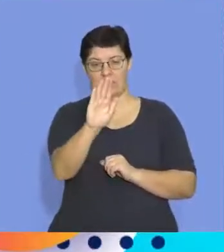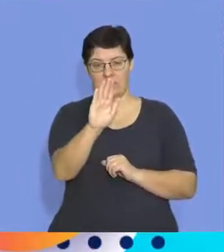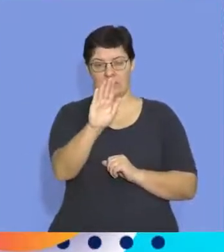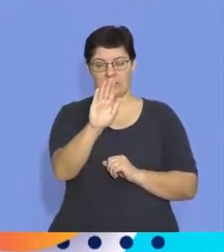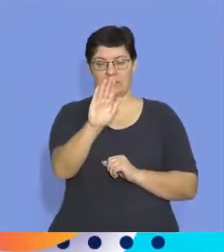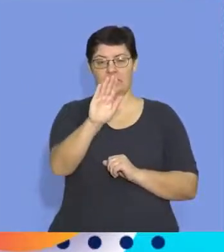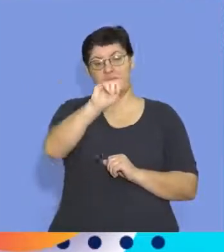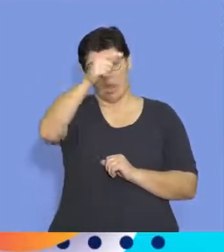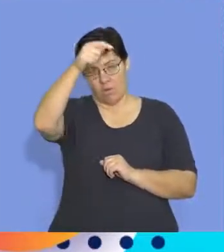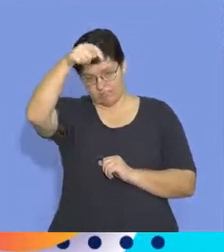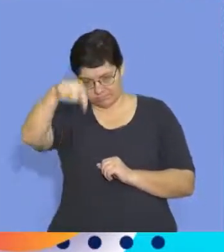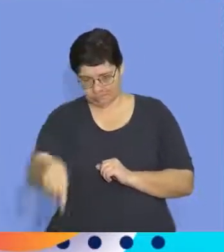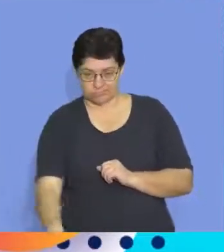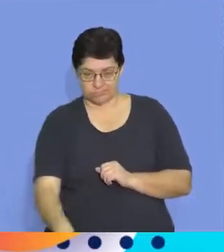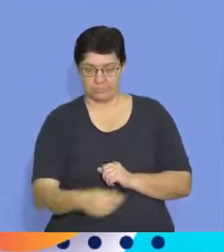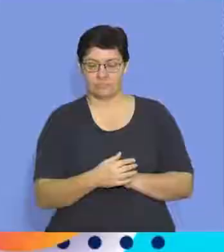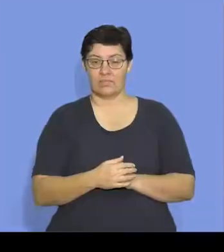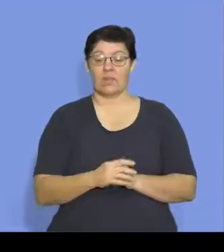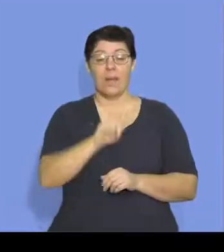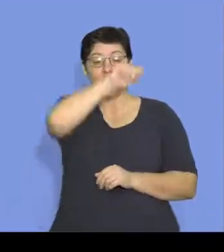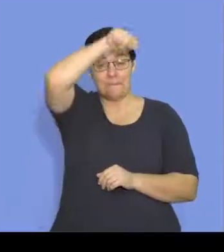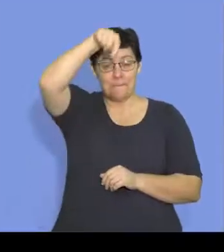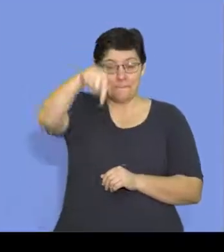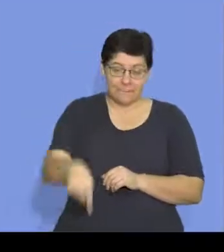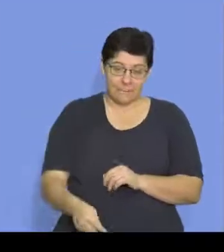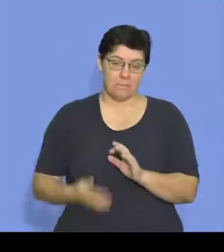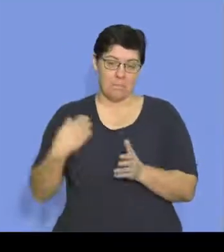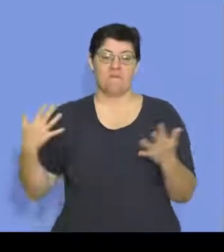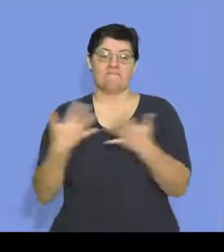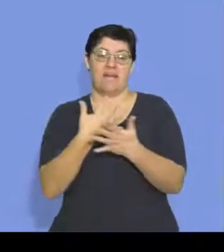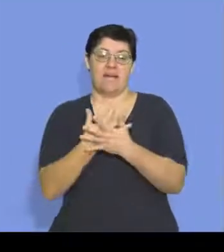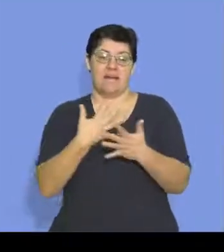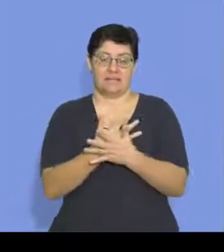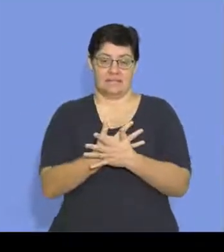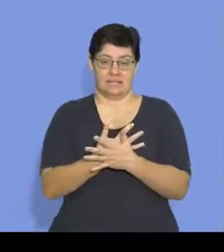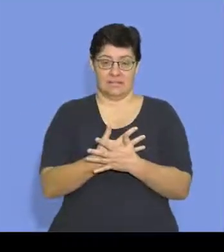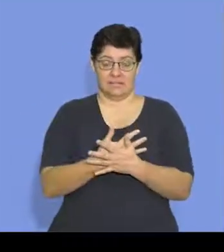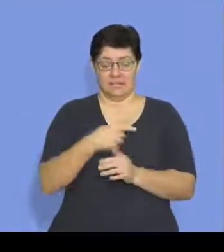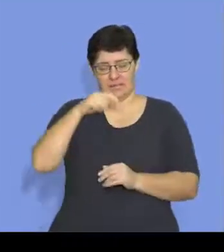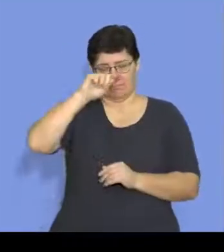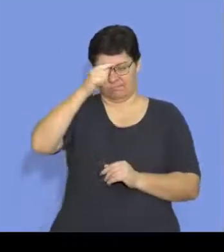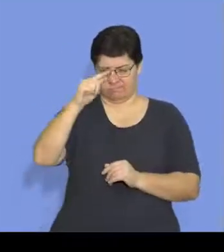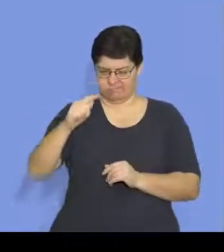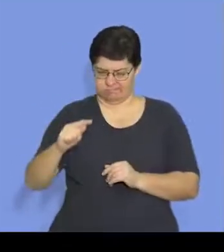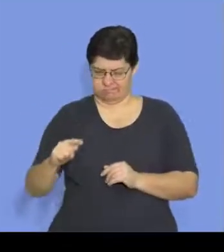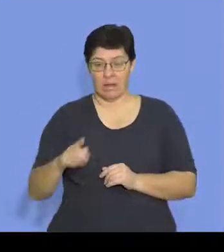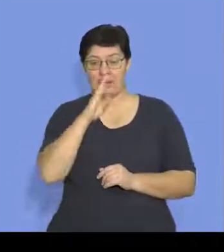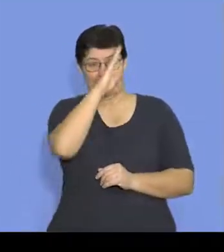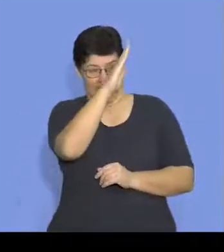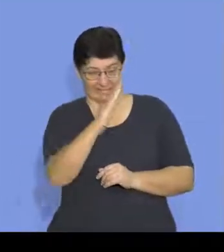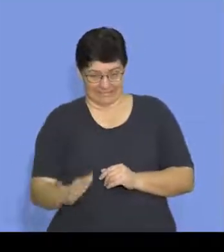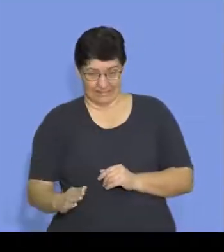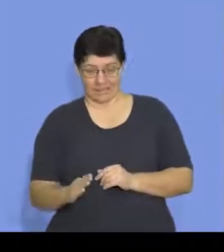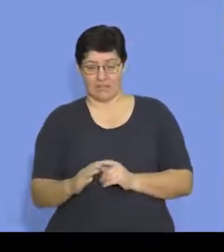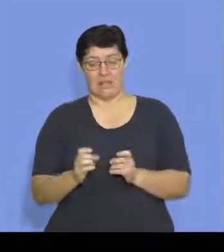Now it's going to come back down. As it comes back down, it gets faster and faster and faster and faster. Now, if it goes past